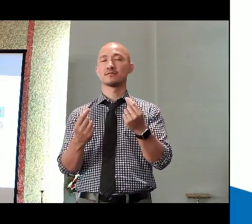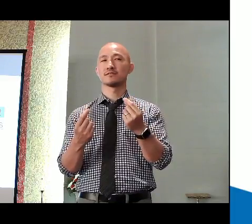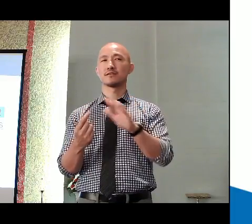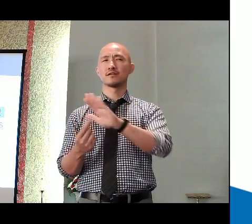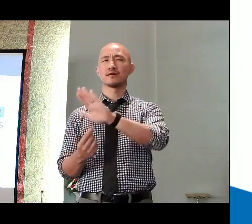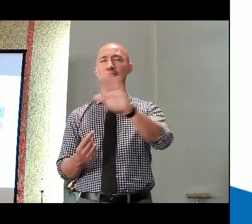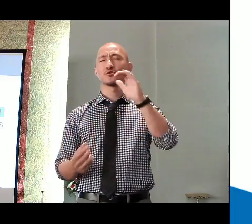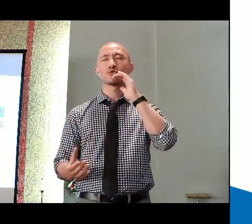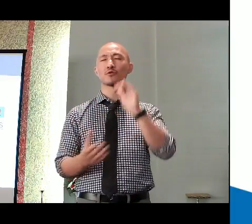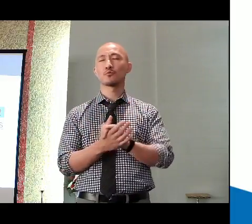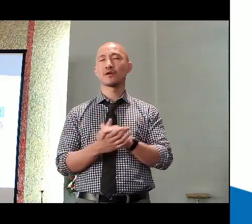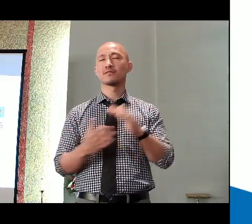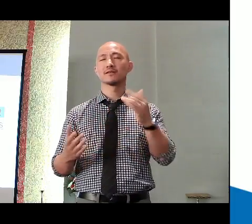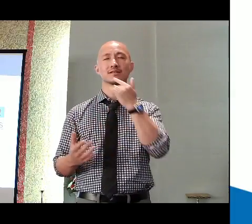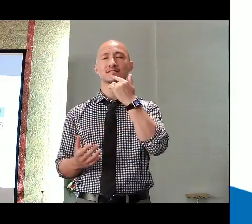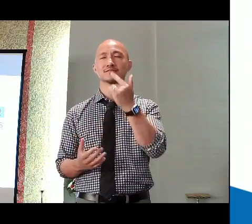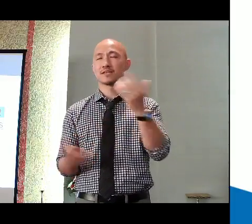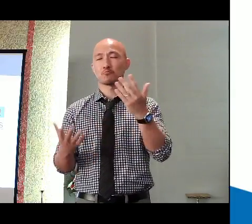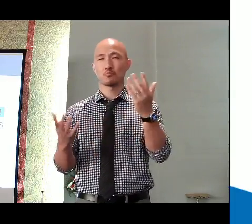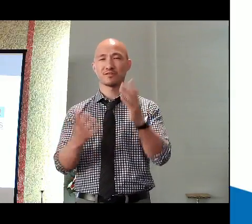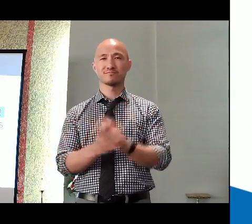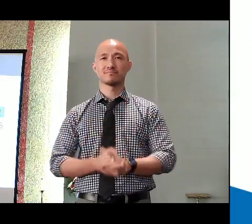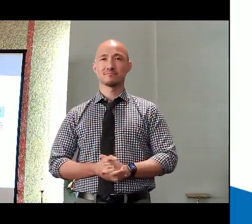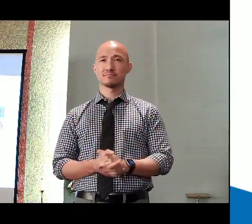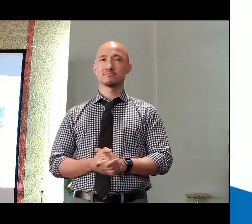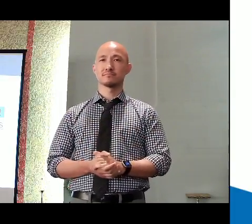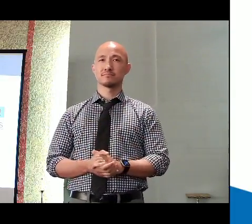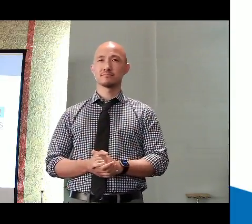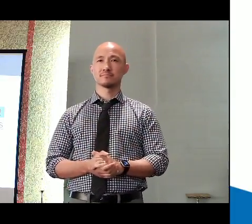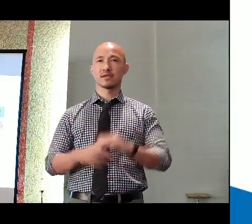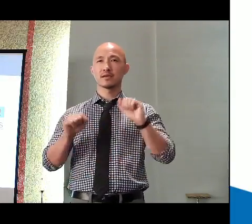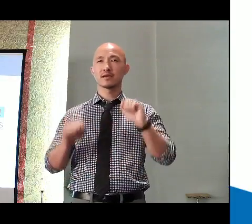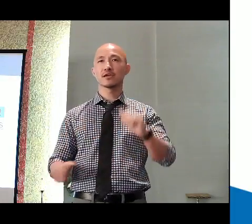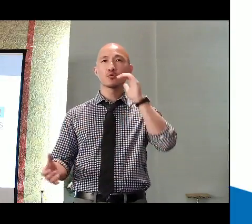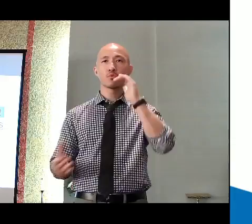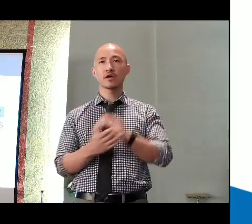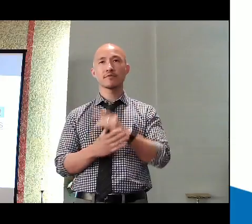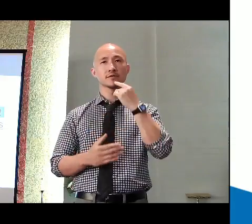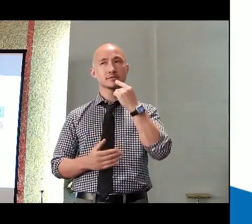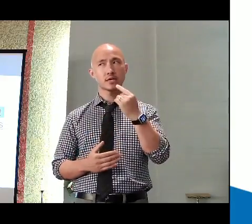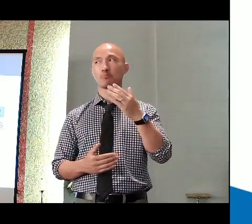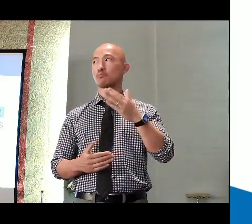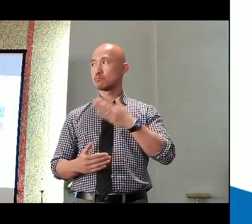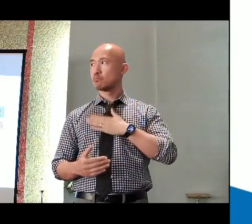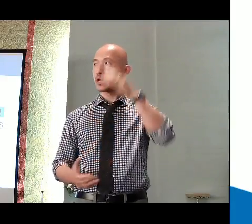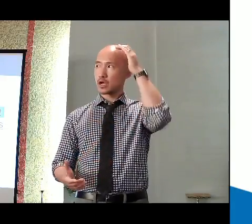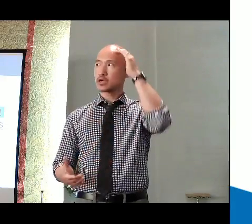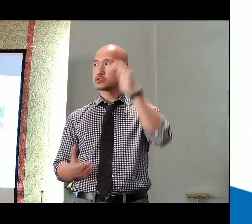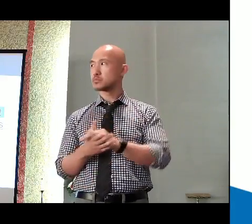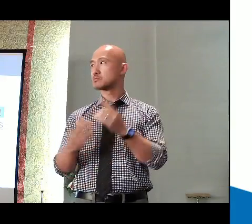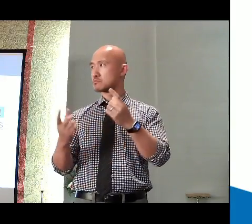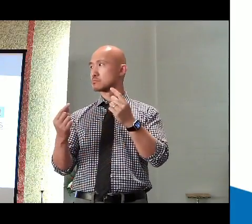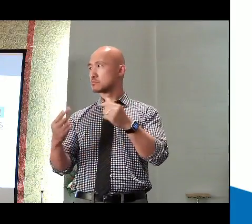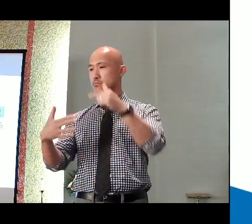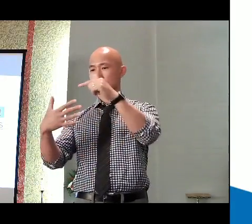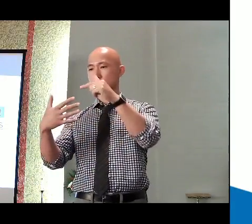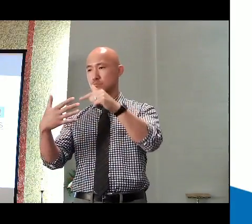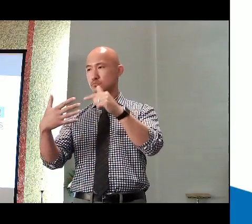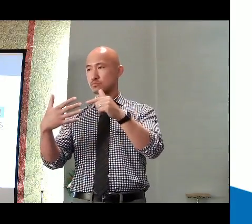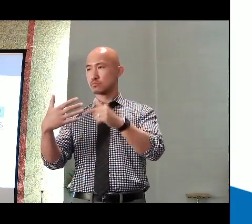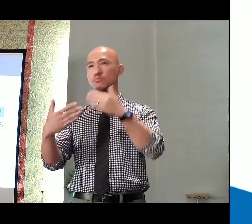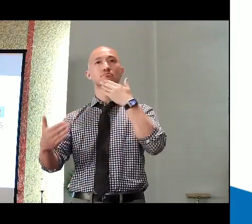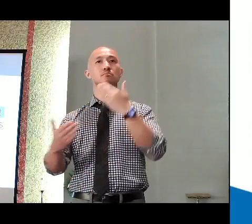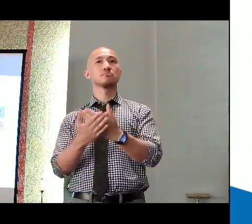boss in your job, you might be really good at what you do, but what about at home with what God expects? What about your